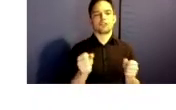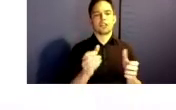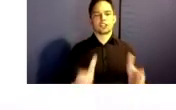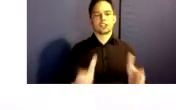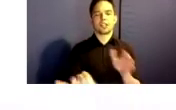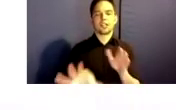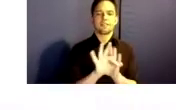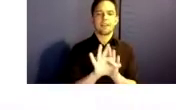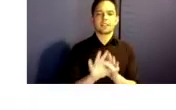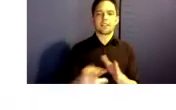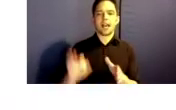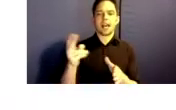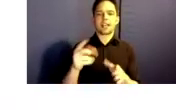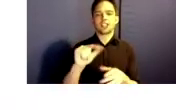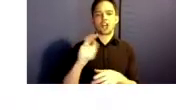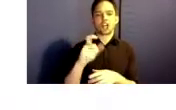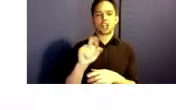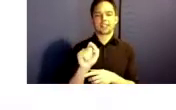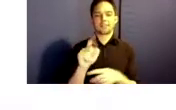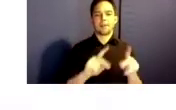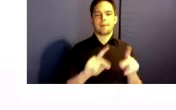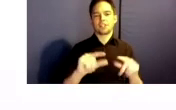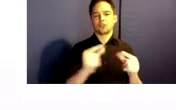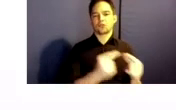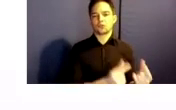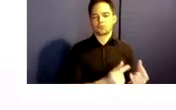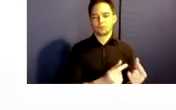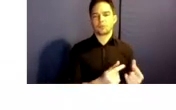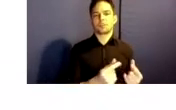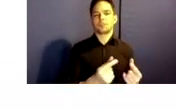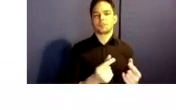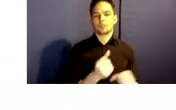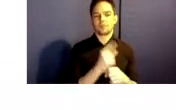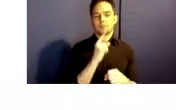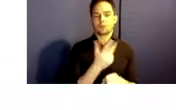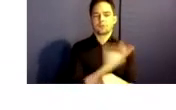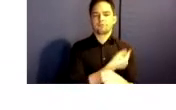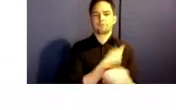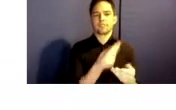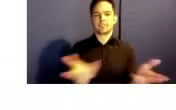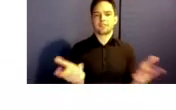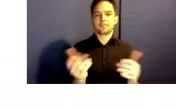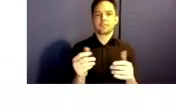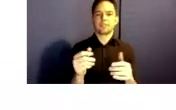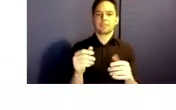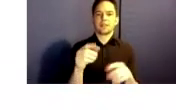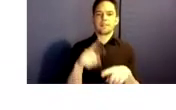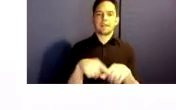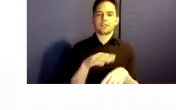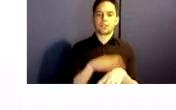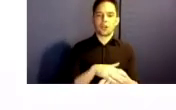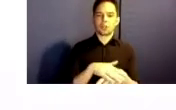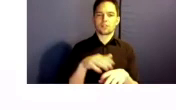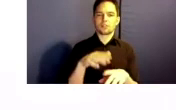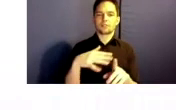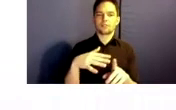population and groups based on, for vaccination based on the epidemiologic situation and vaccine